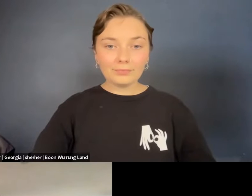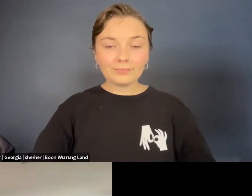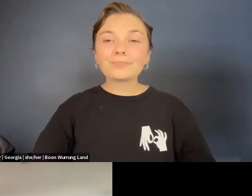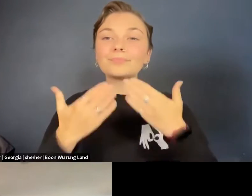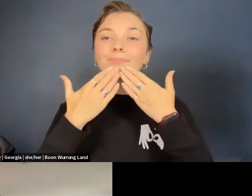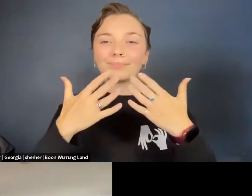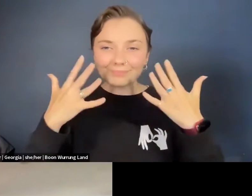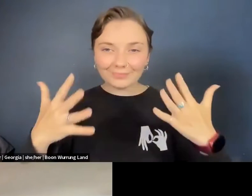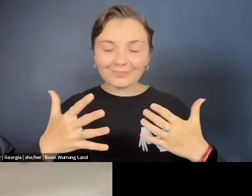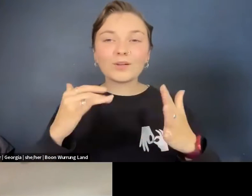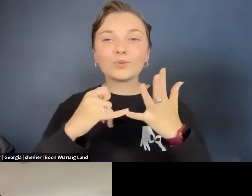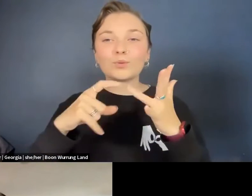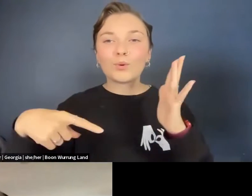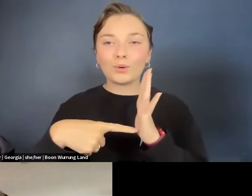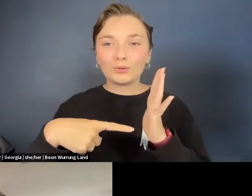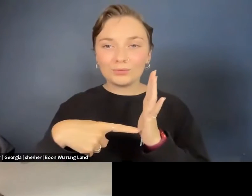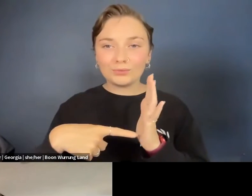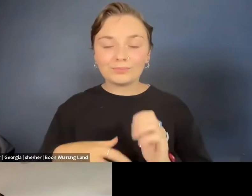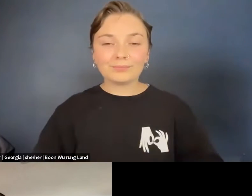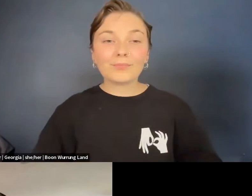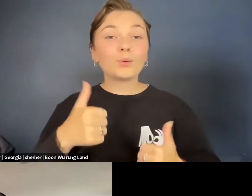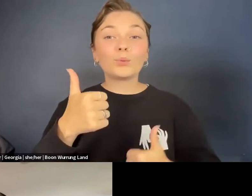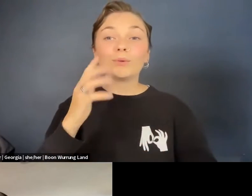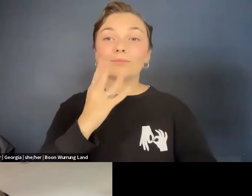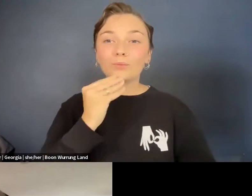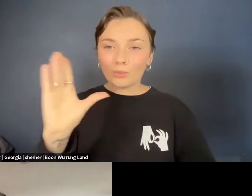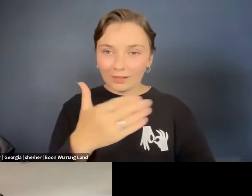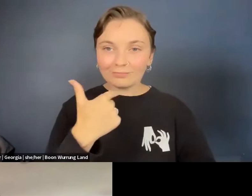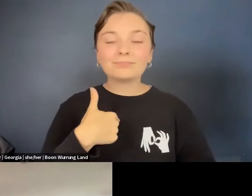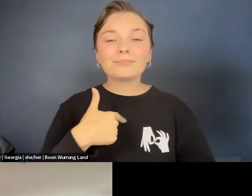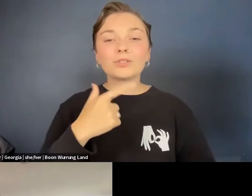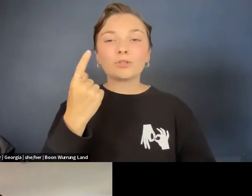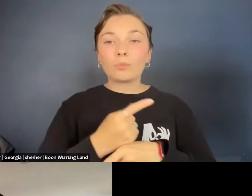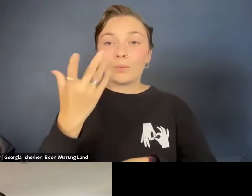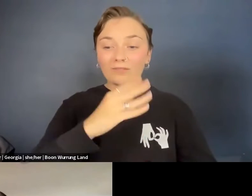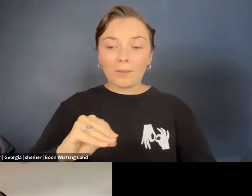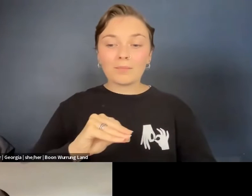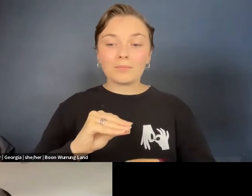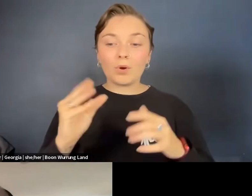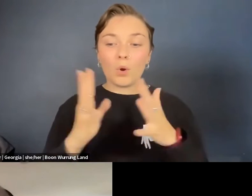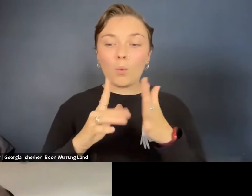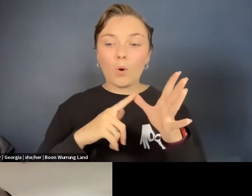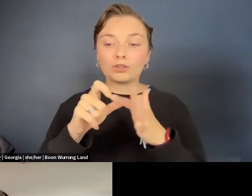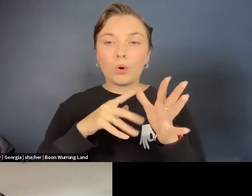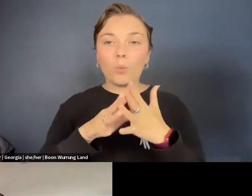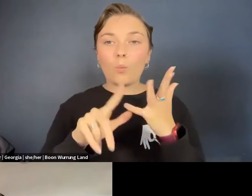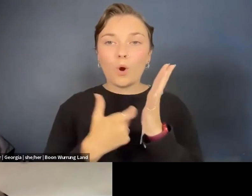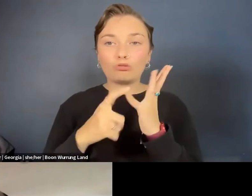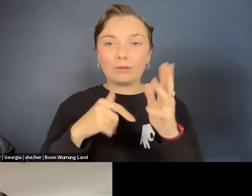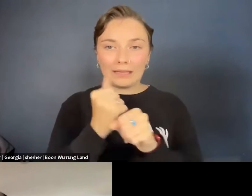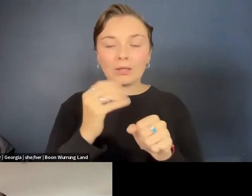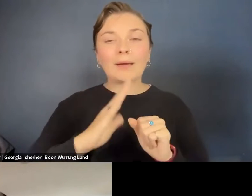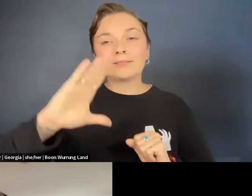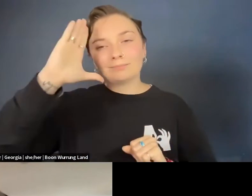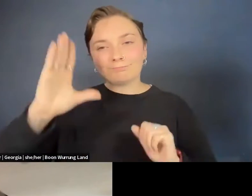Thanks very much, Scott, and good afternoon, everybody. I'm speaking to you from Wadawurrung country in regional Victoria.